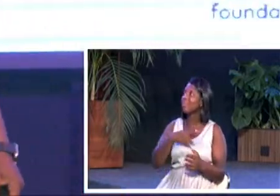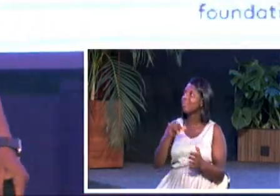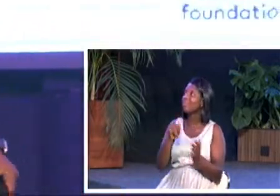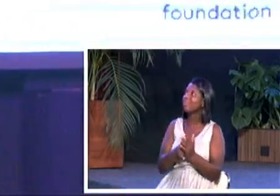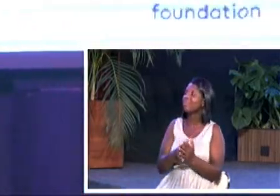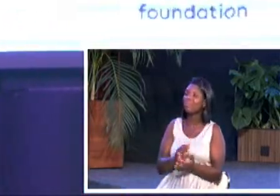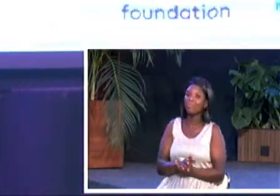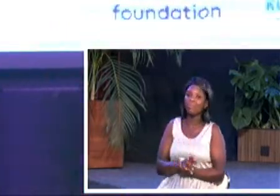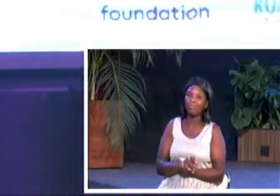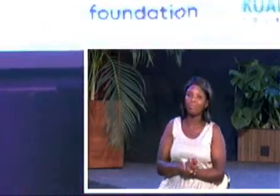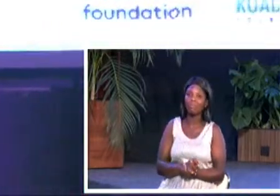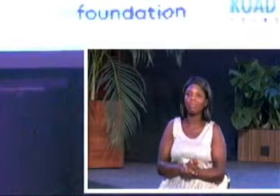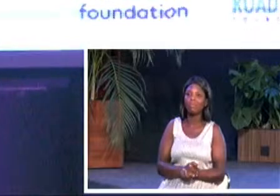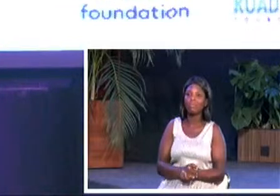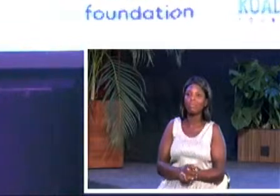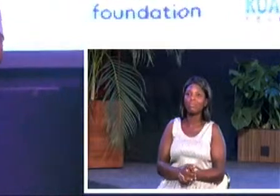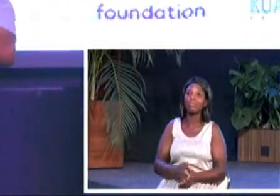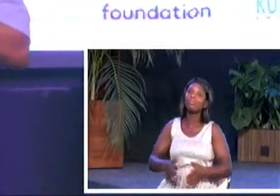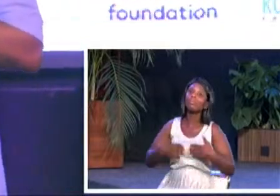It's a pleasure